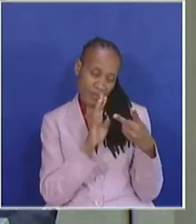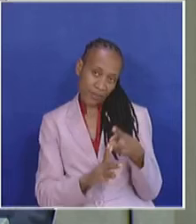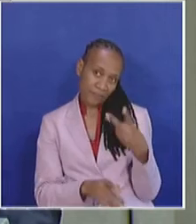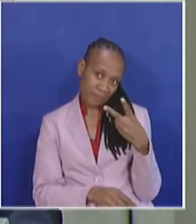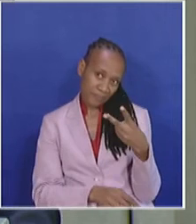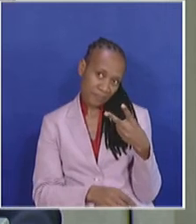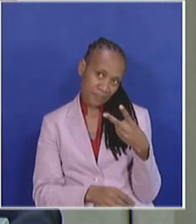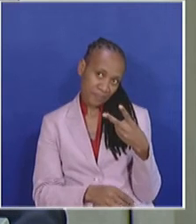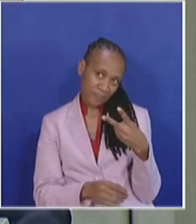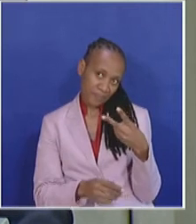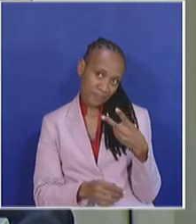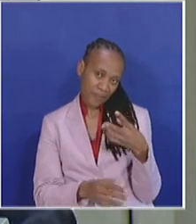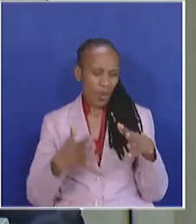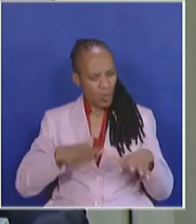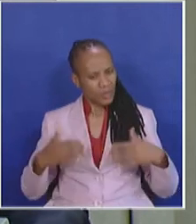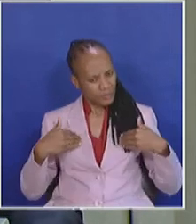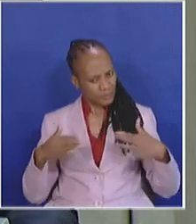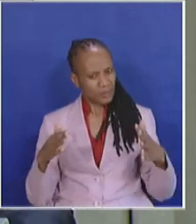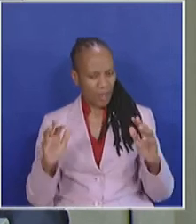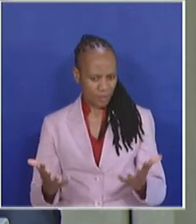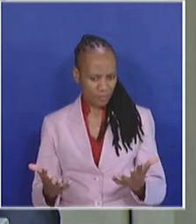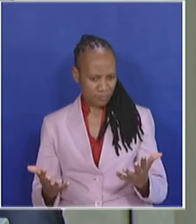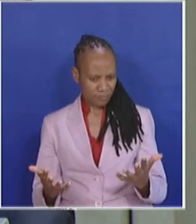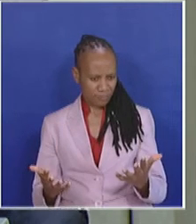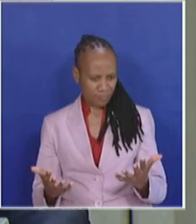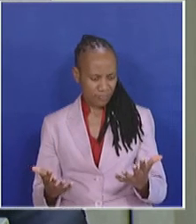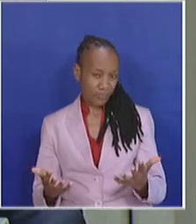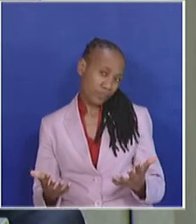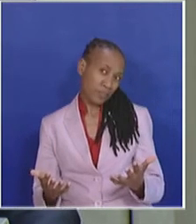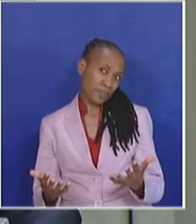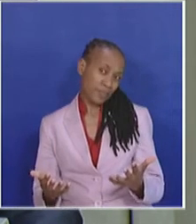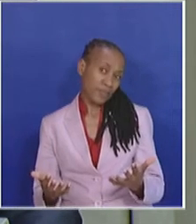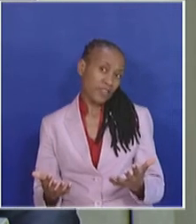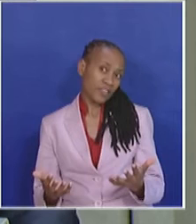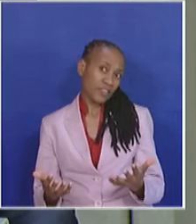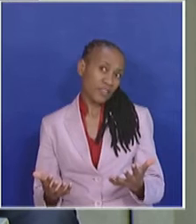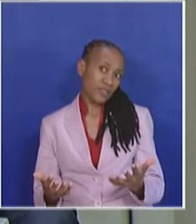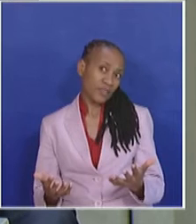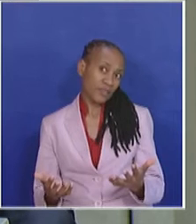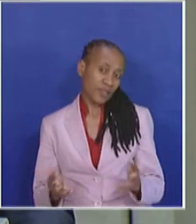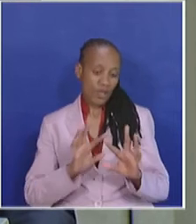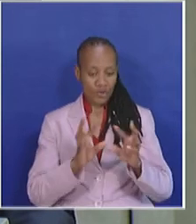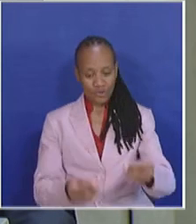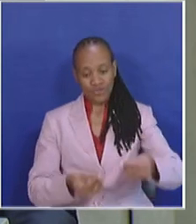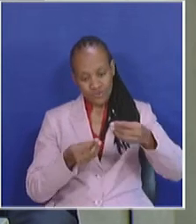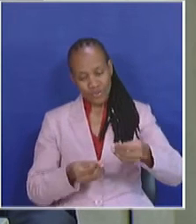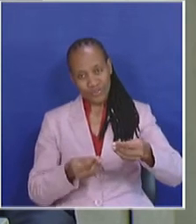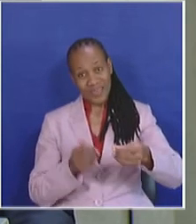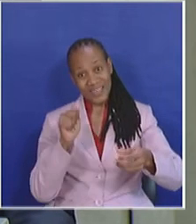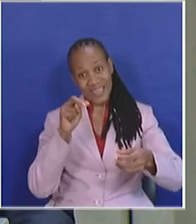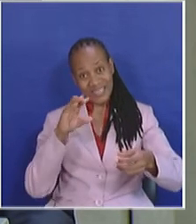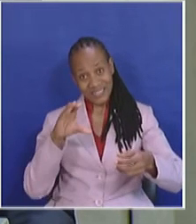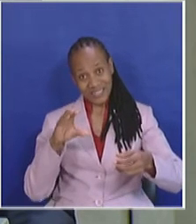Let me start off by quoting a document of the ANC on the eve